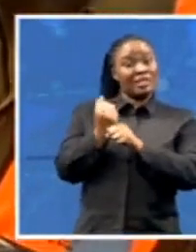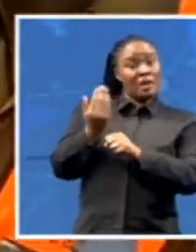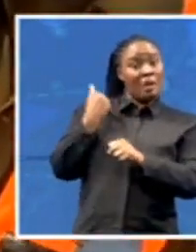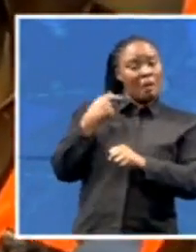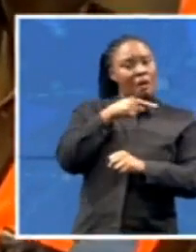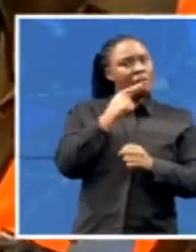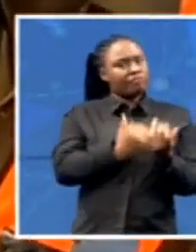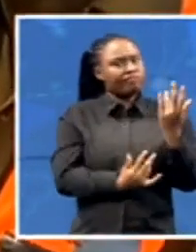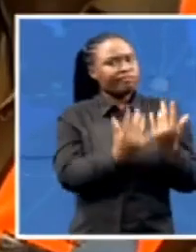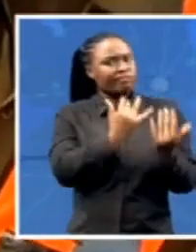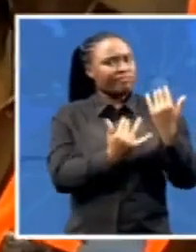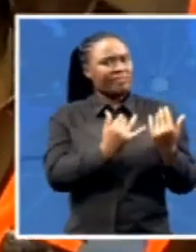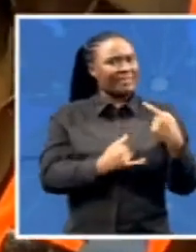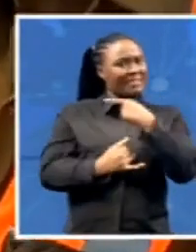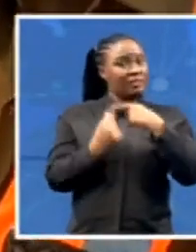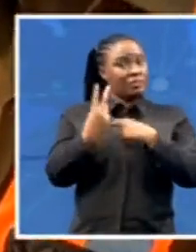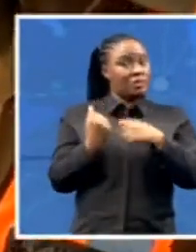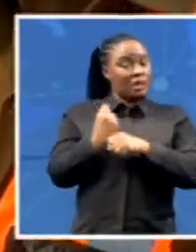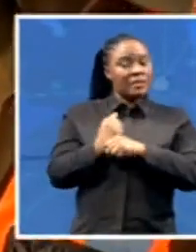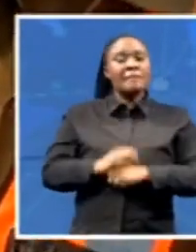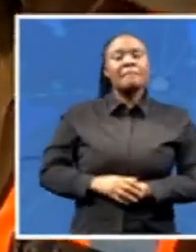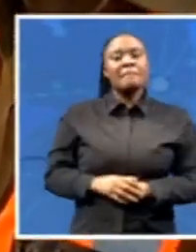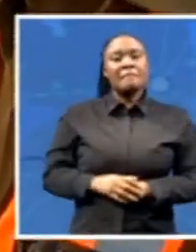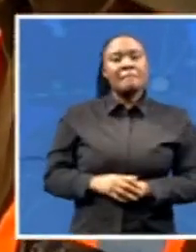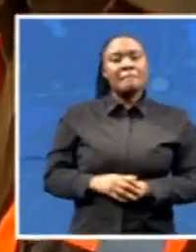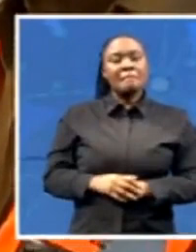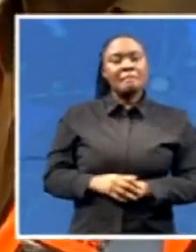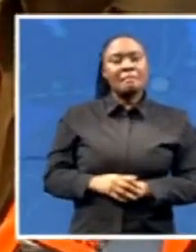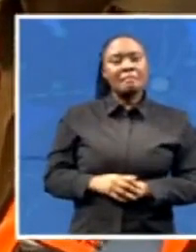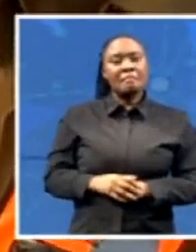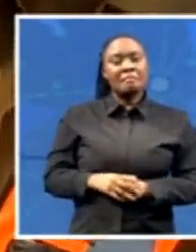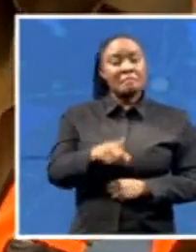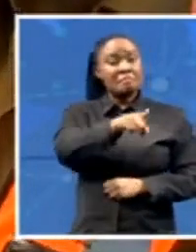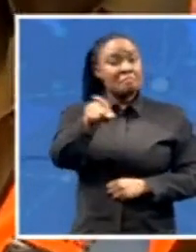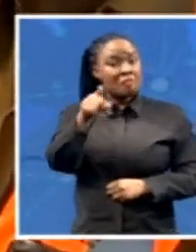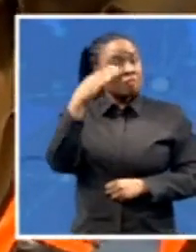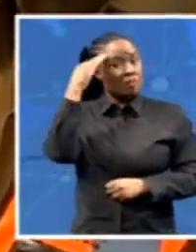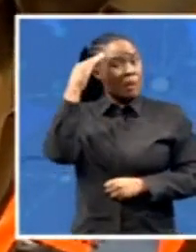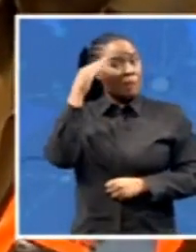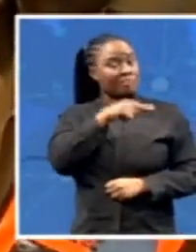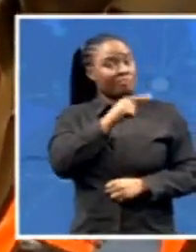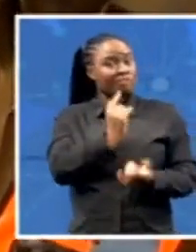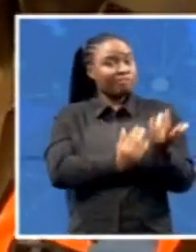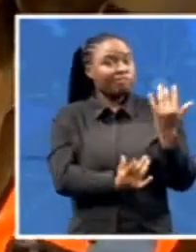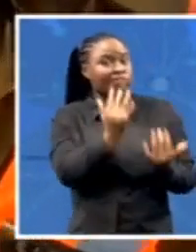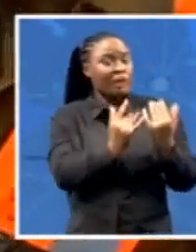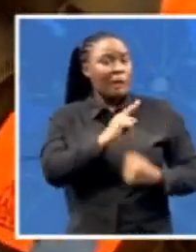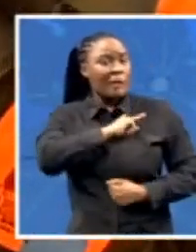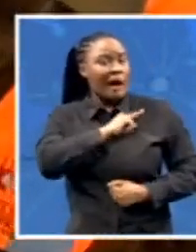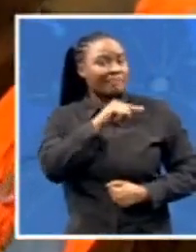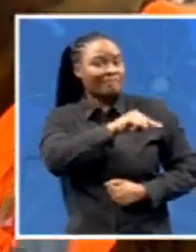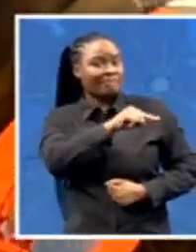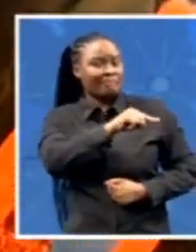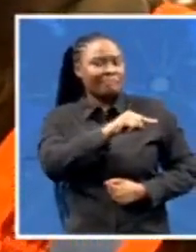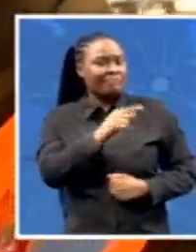we able to understand or rather know for certain what the cause of the fire was then?